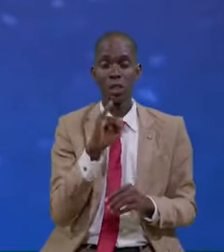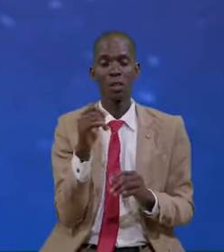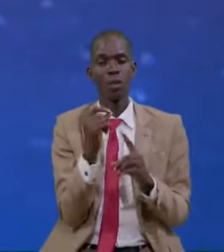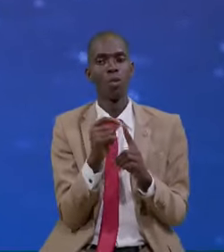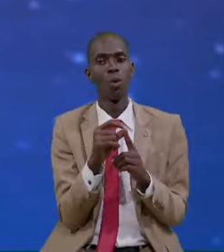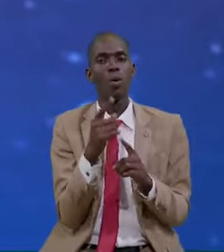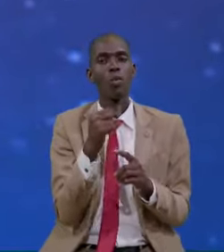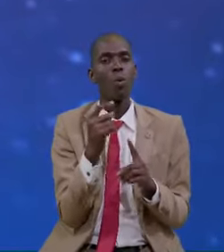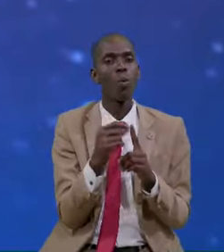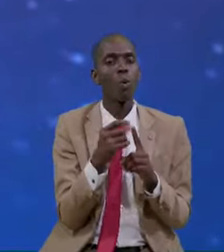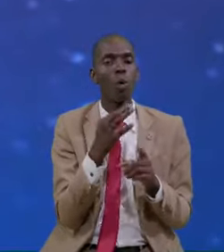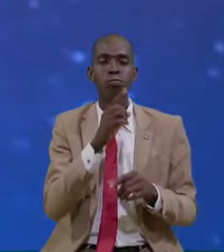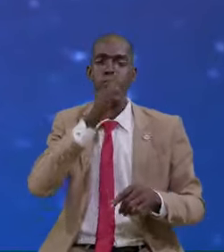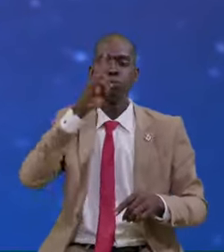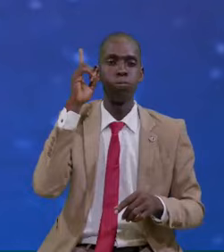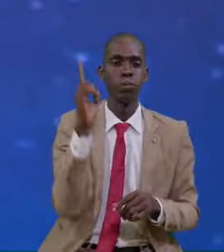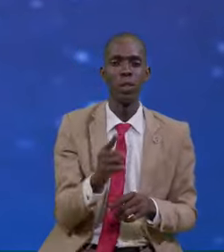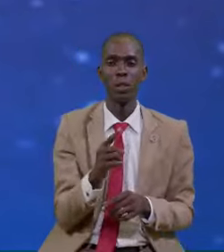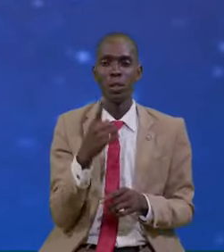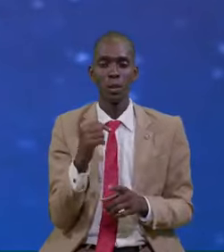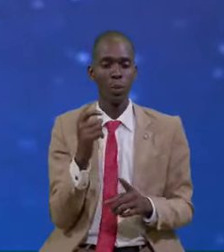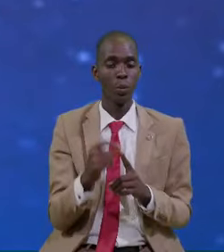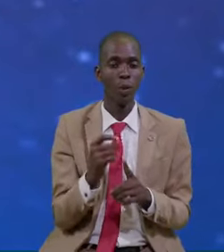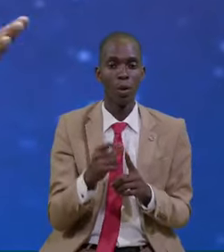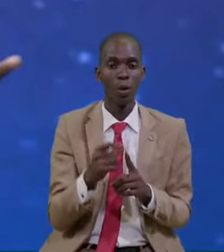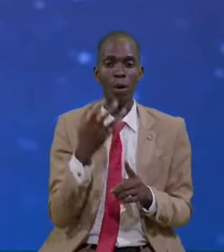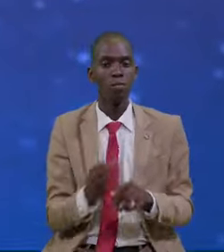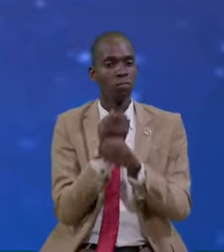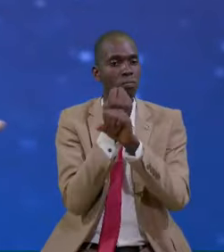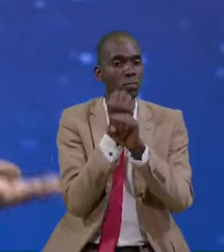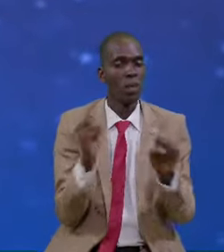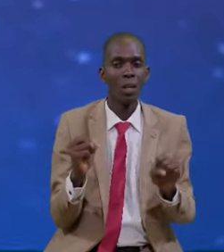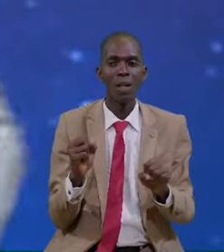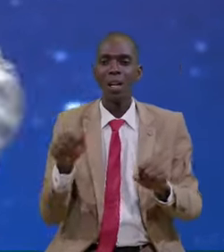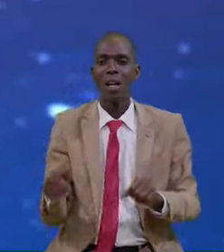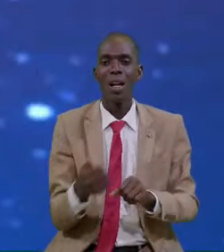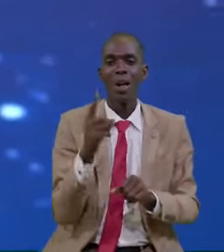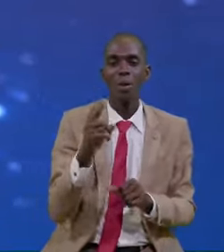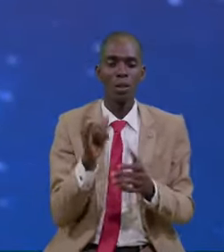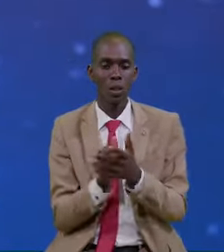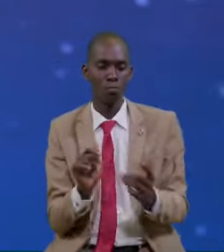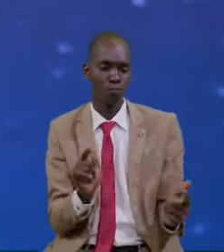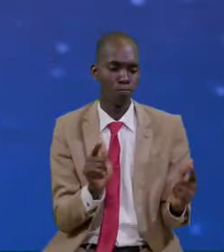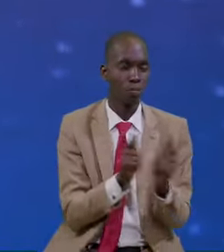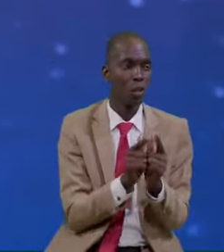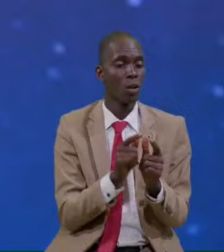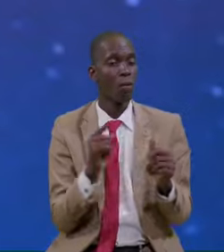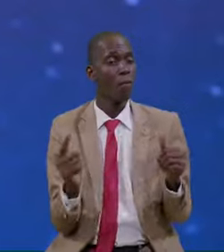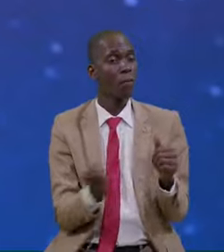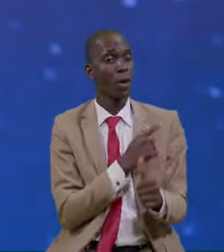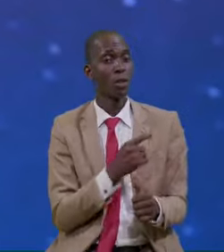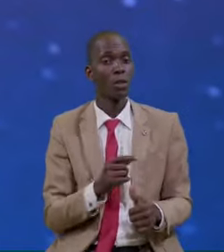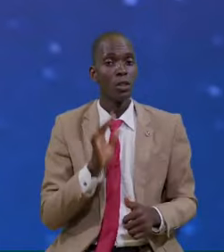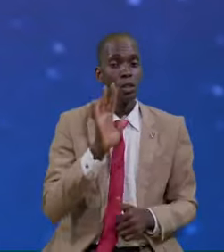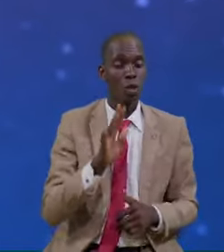of assurance and the word of salvation. Anyone you come across, first of all, your life, your